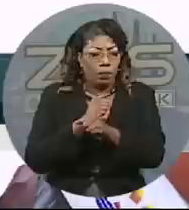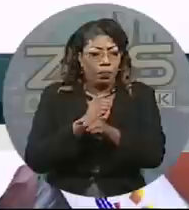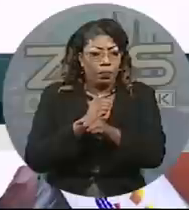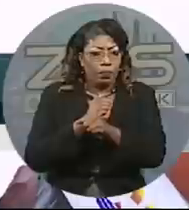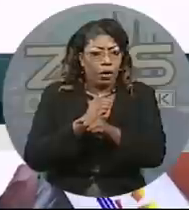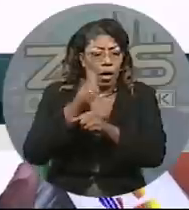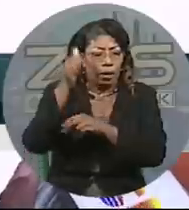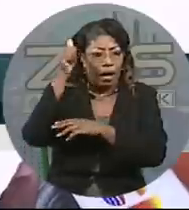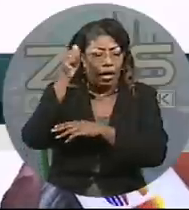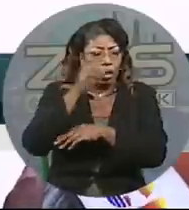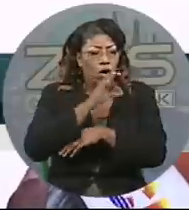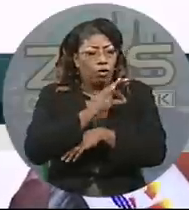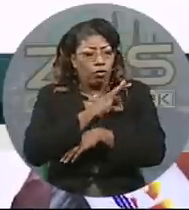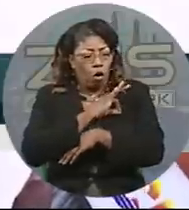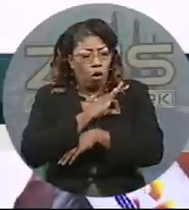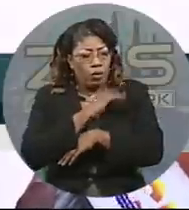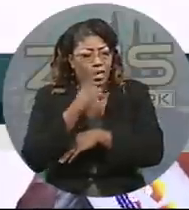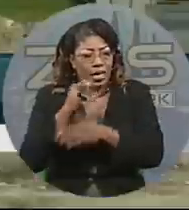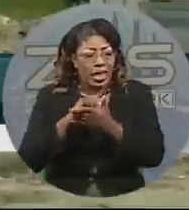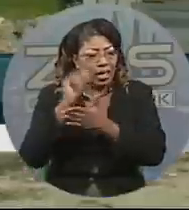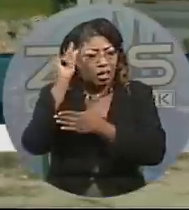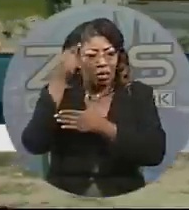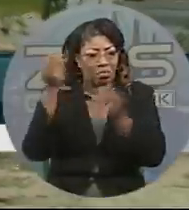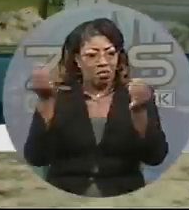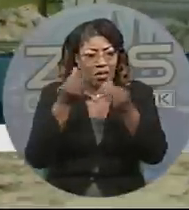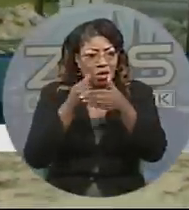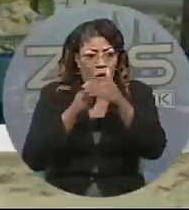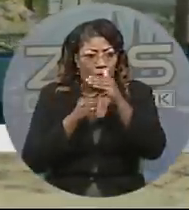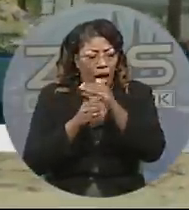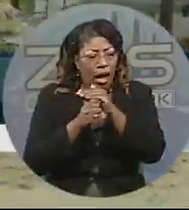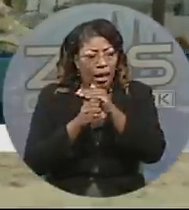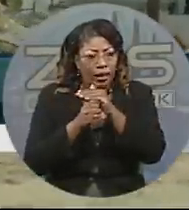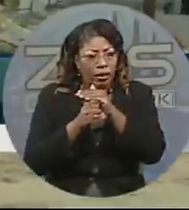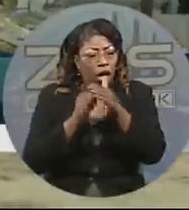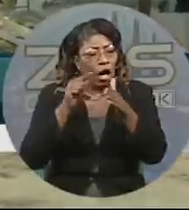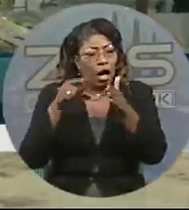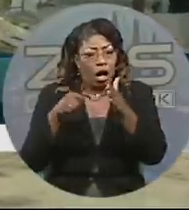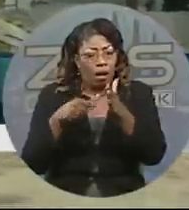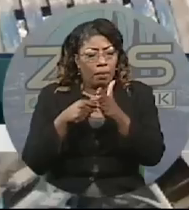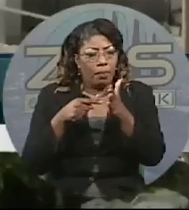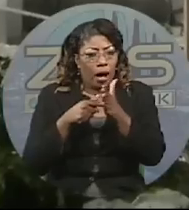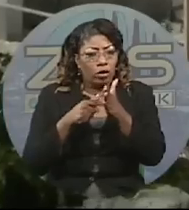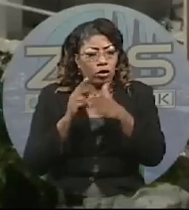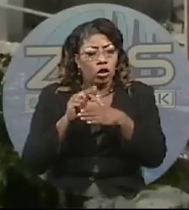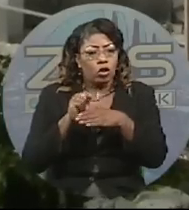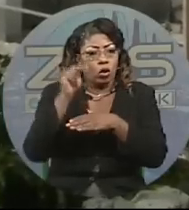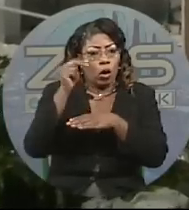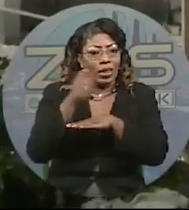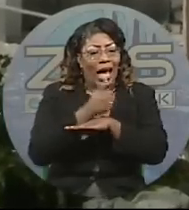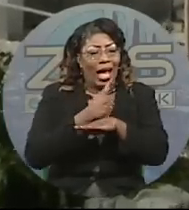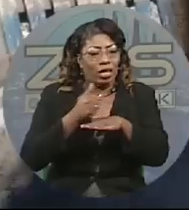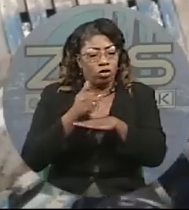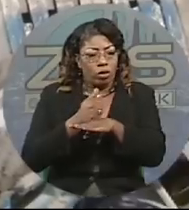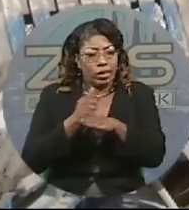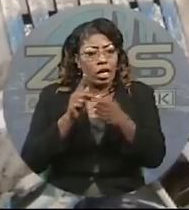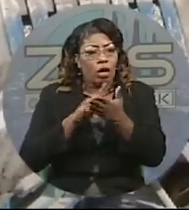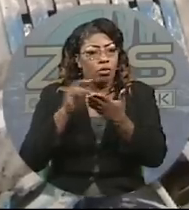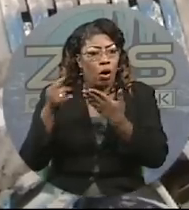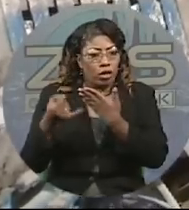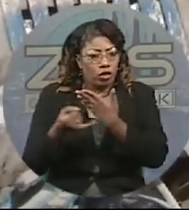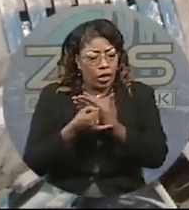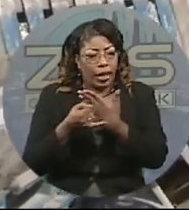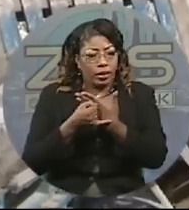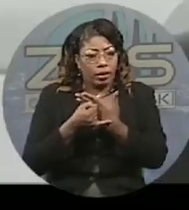Forbes, who maintains that the government has nothing to hide concerning the multi-million-dollar North Andros project still